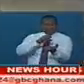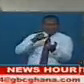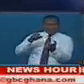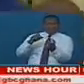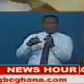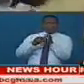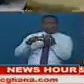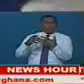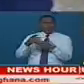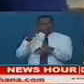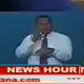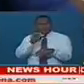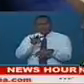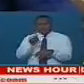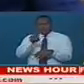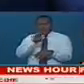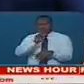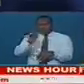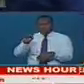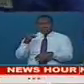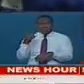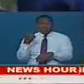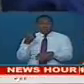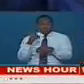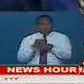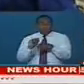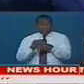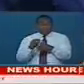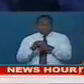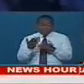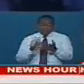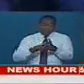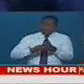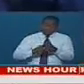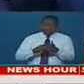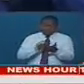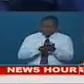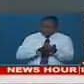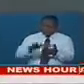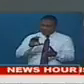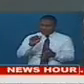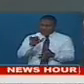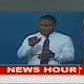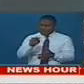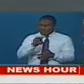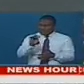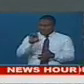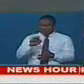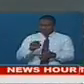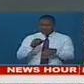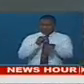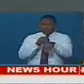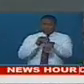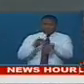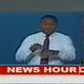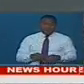budgeted 4.2 million Ghana cedis to revive the production of exports of the smooth cayenne pineapples. The chief